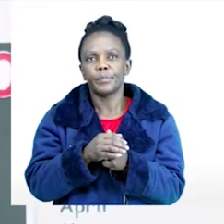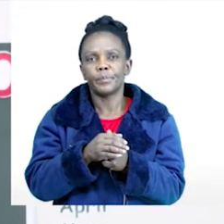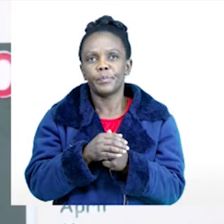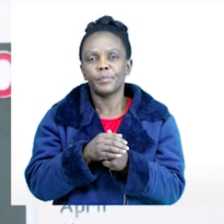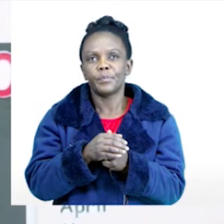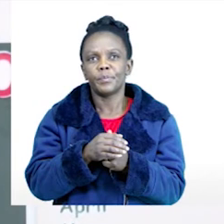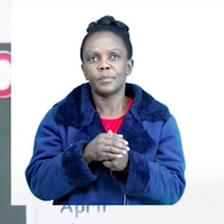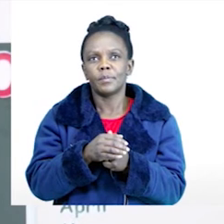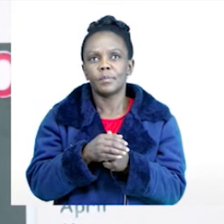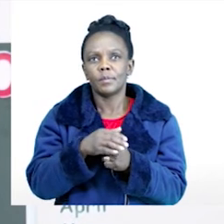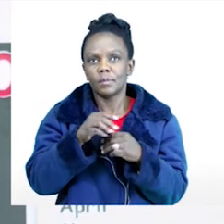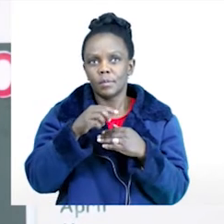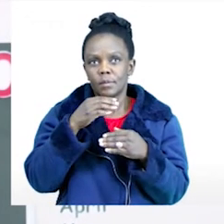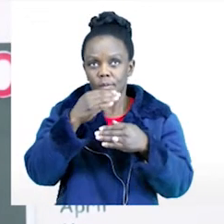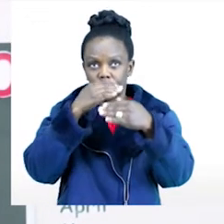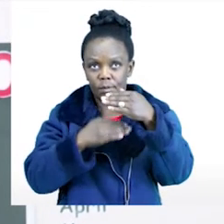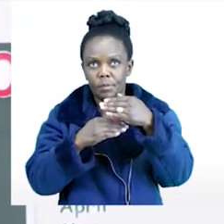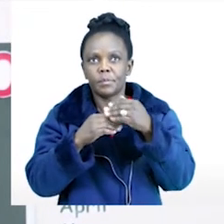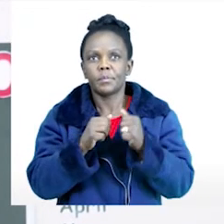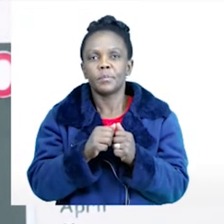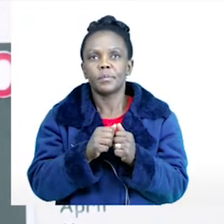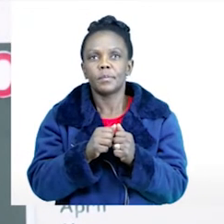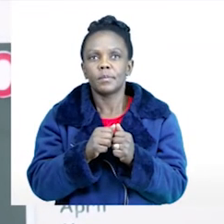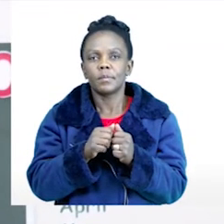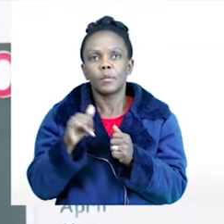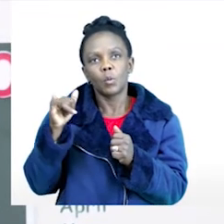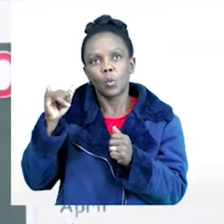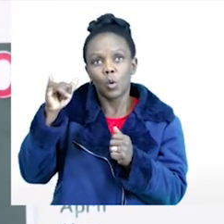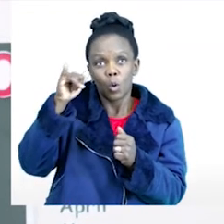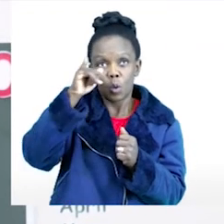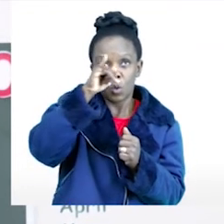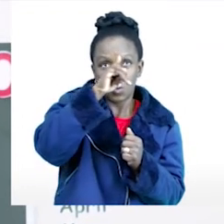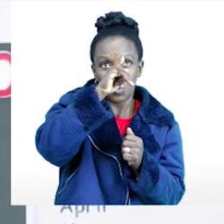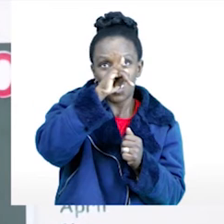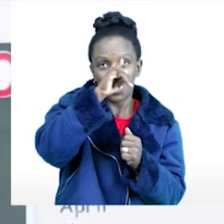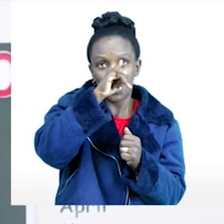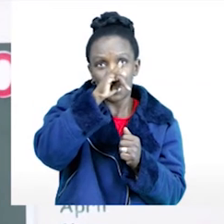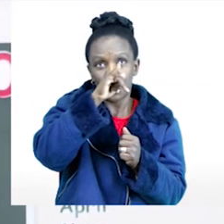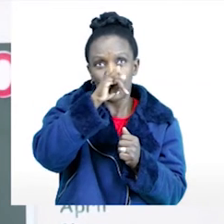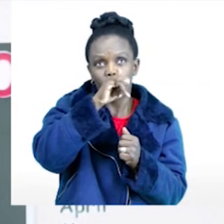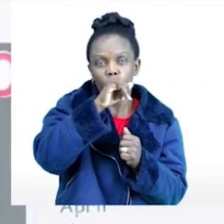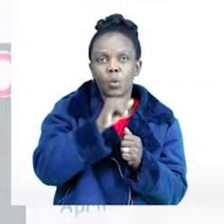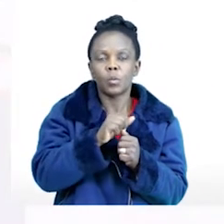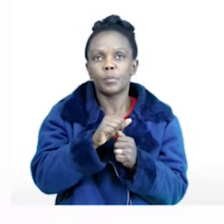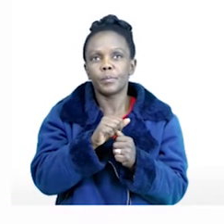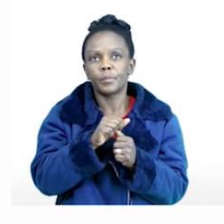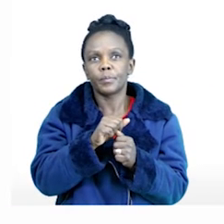one. The next one has the aeroplane, and it is going, starting from the